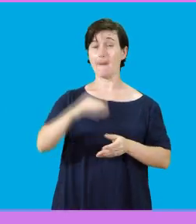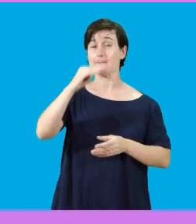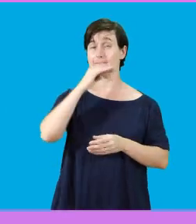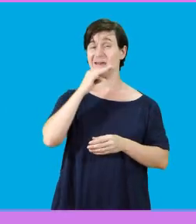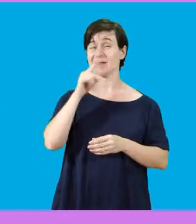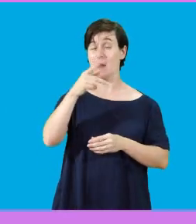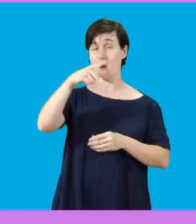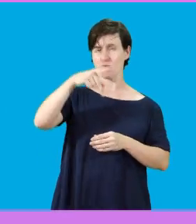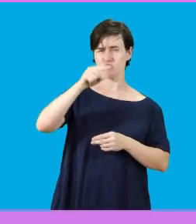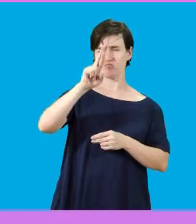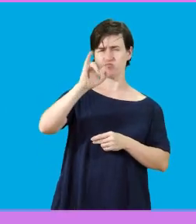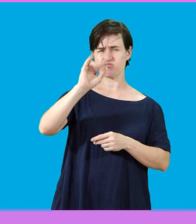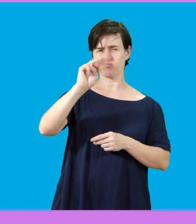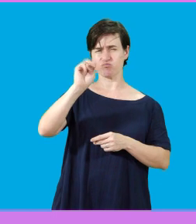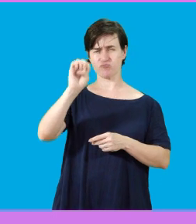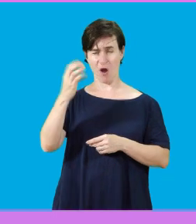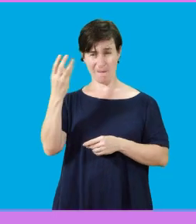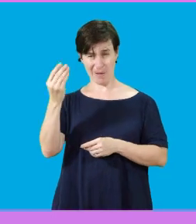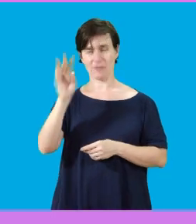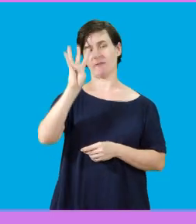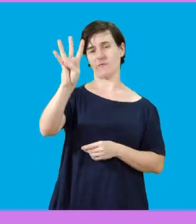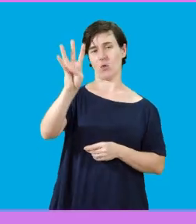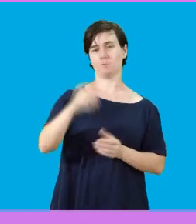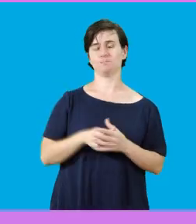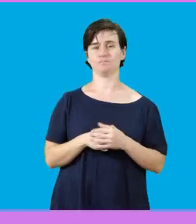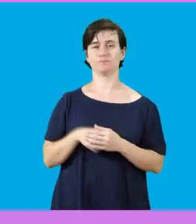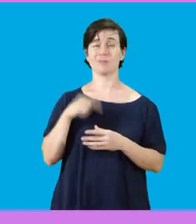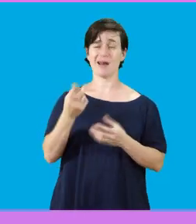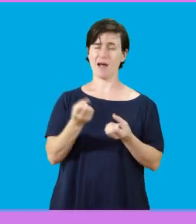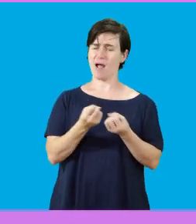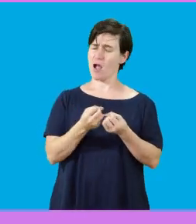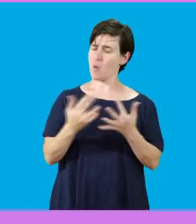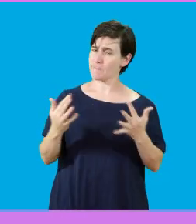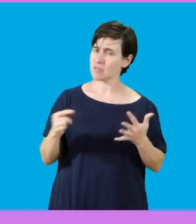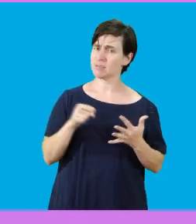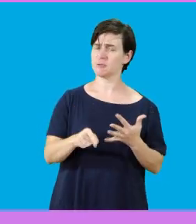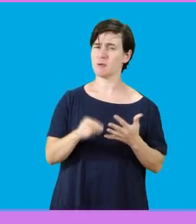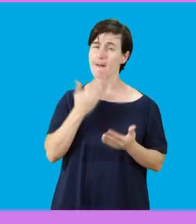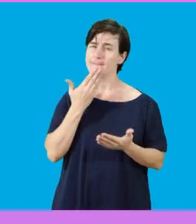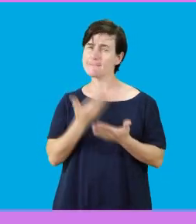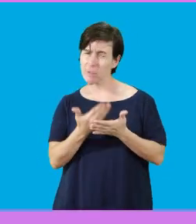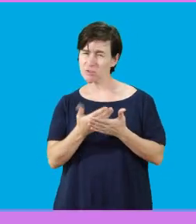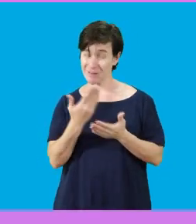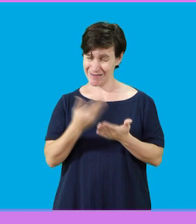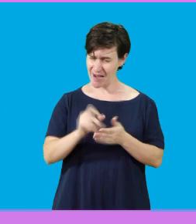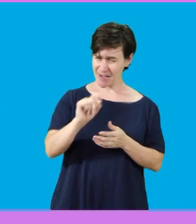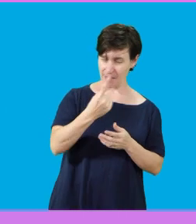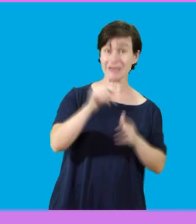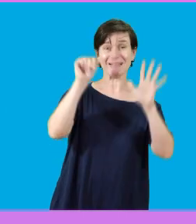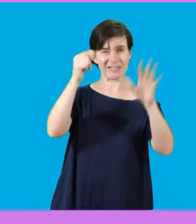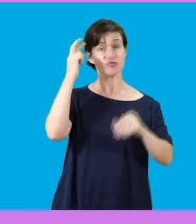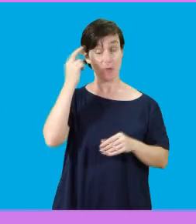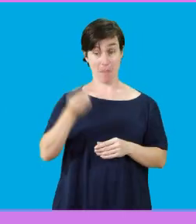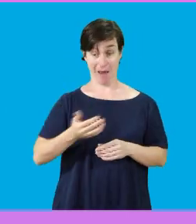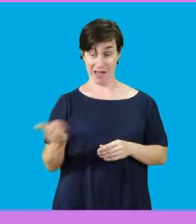4, it is the number of prime numbers that we have in this event. And then how many possible outcomes do we have? We've